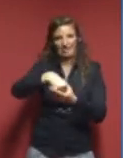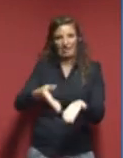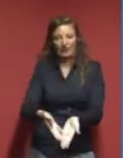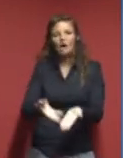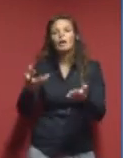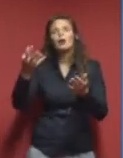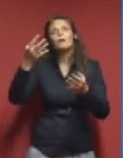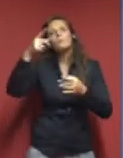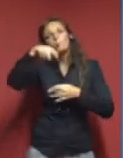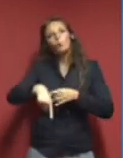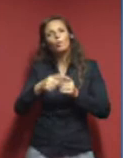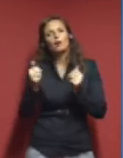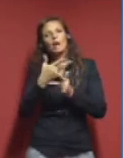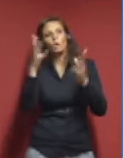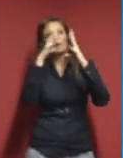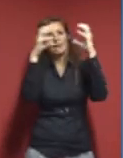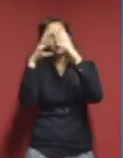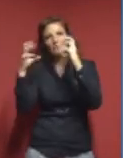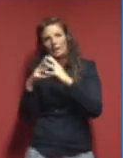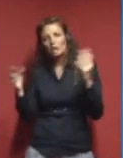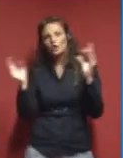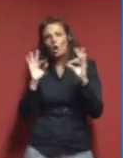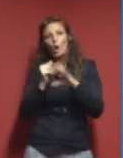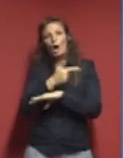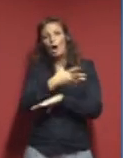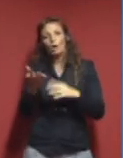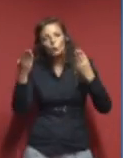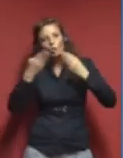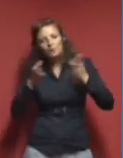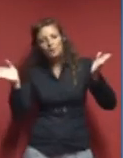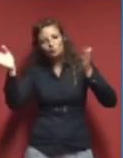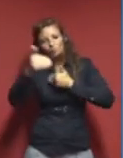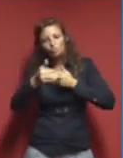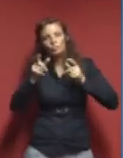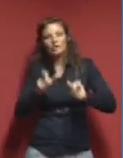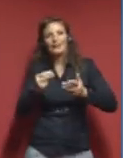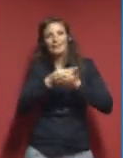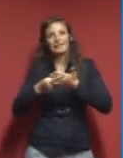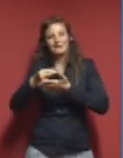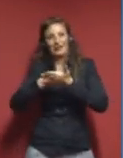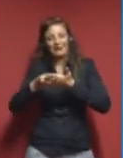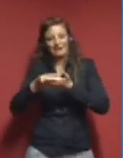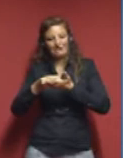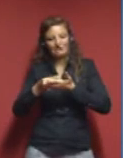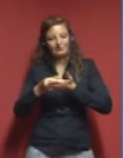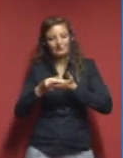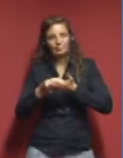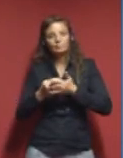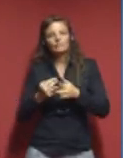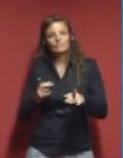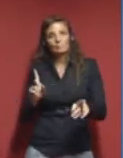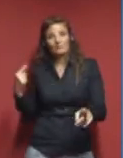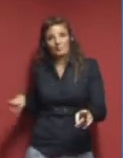have been started just with like, okay, I'm going to get a laser cutter and start a business with it. This is our setup at Nord